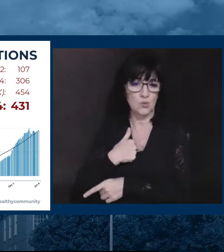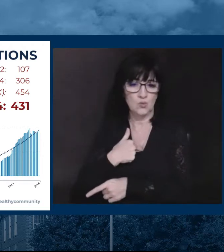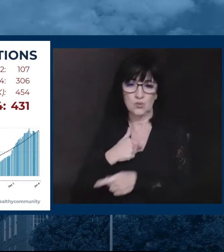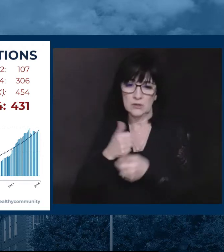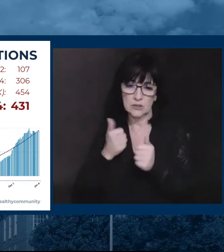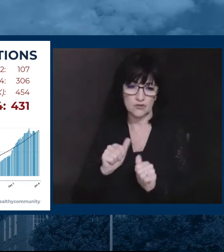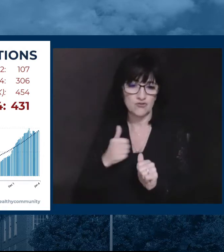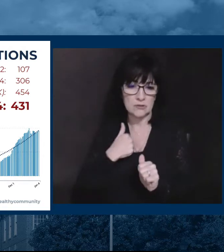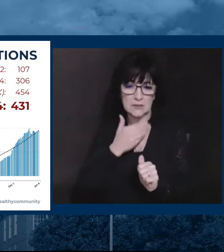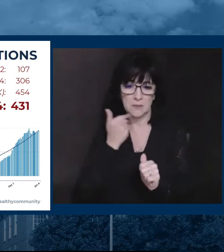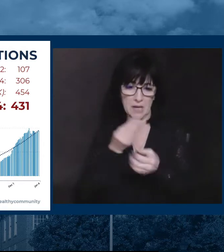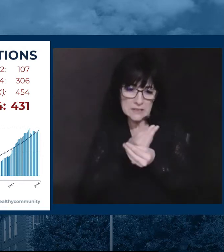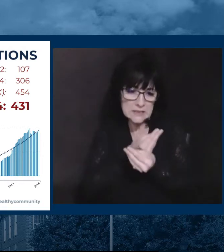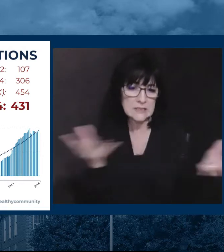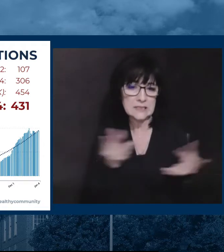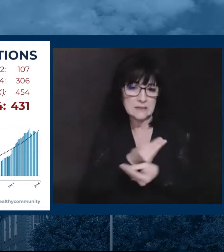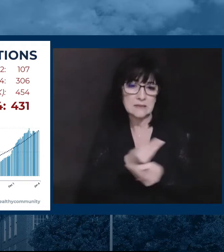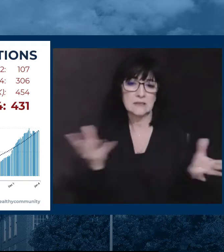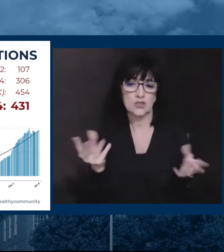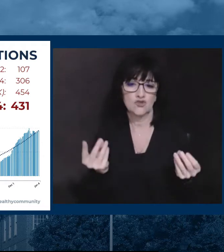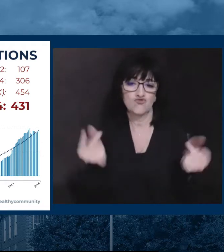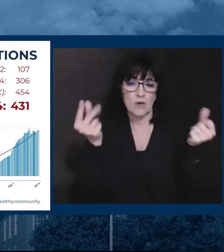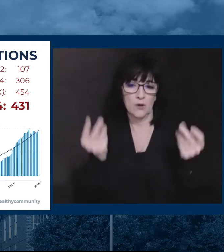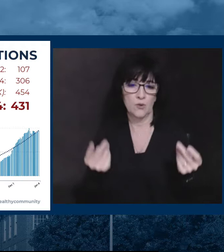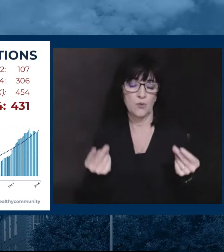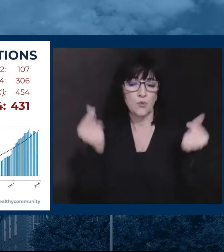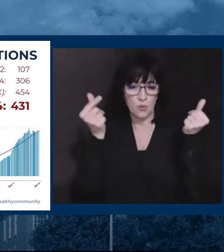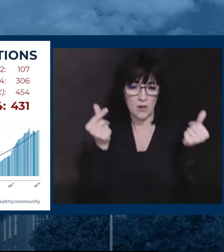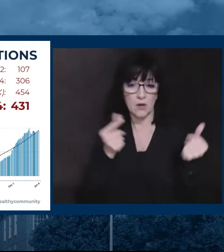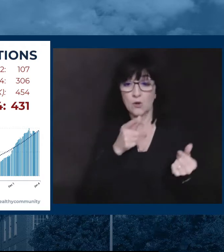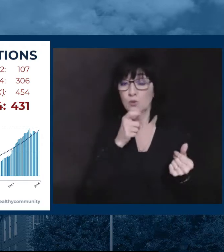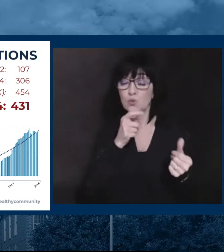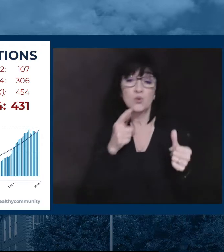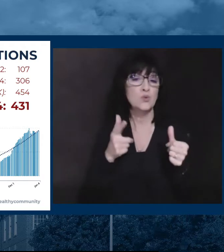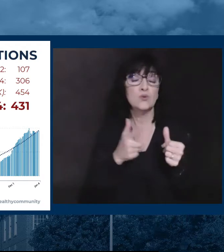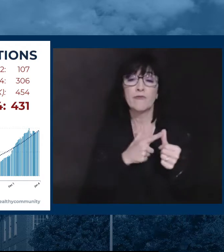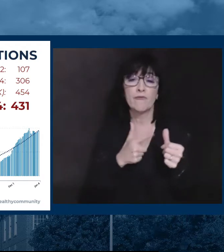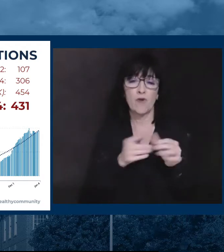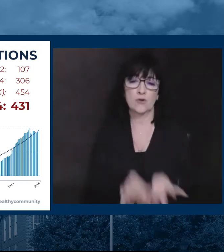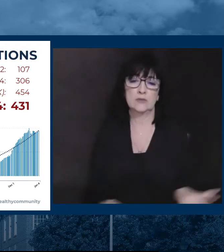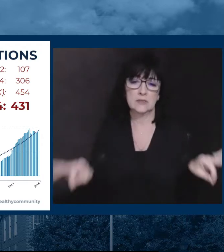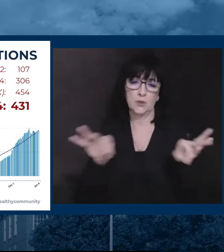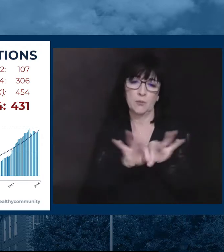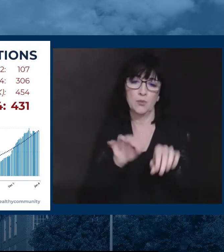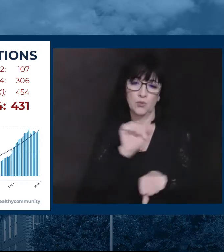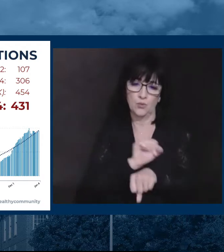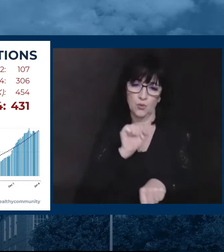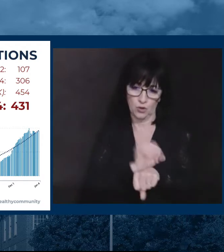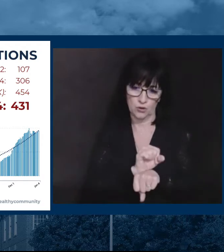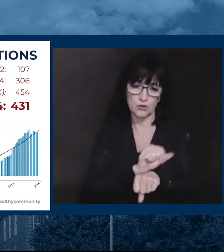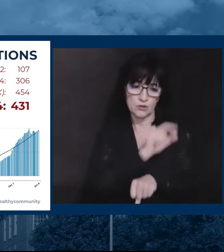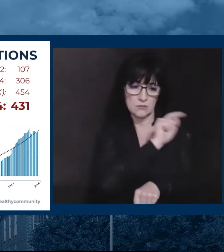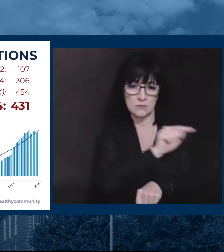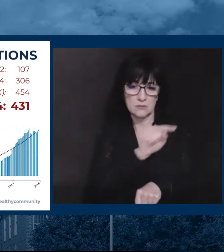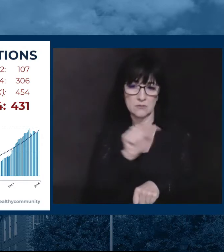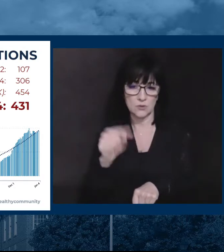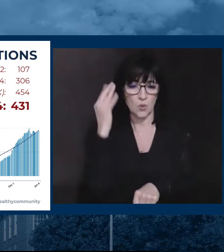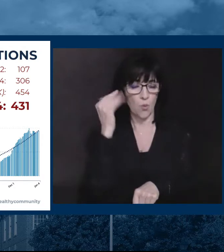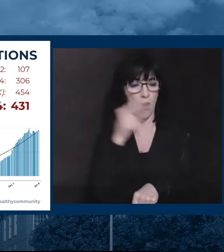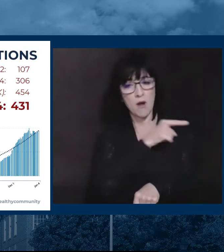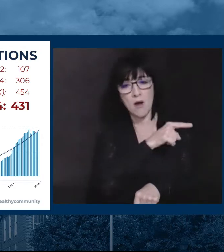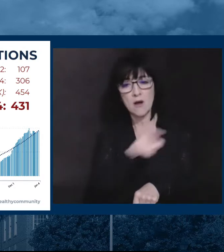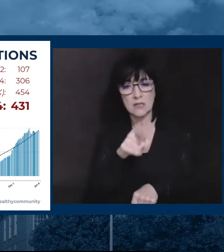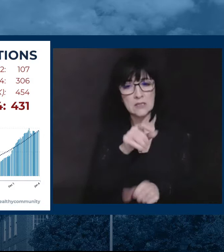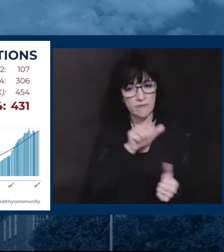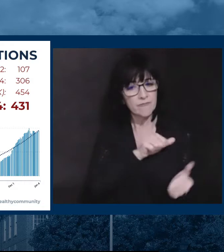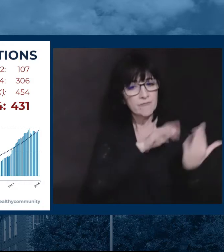populations and critical and essential workers in that first group, which will occupy so much of our time with our hospital